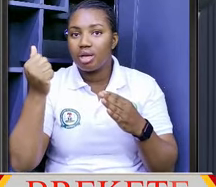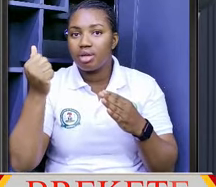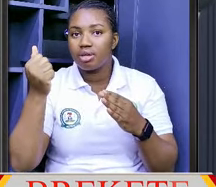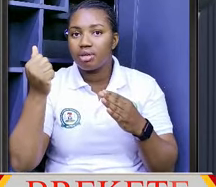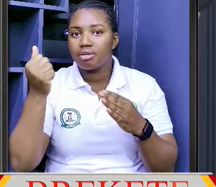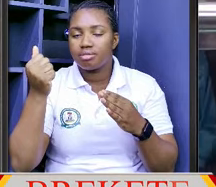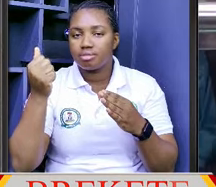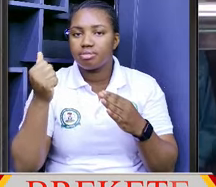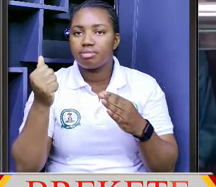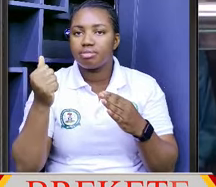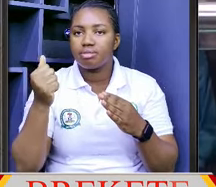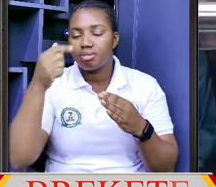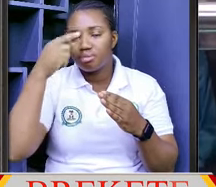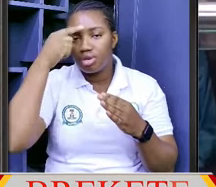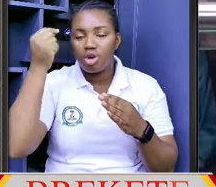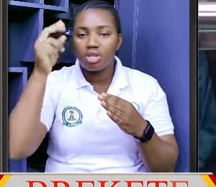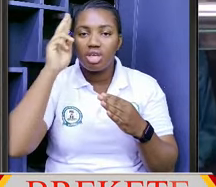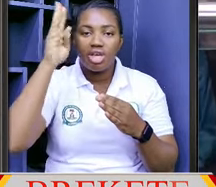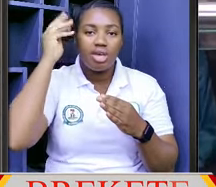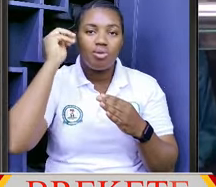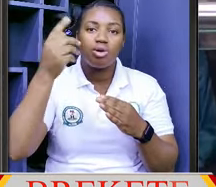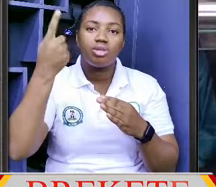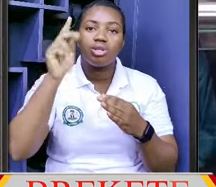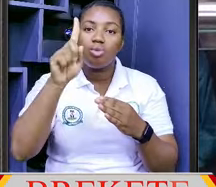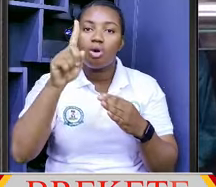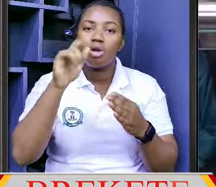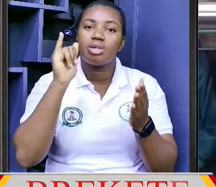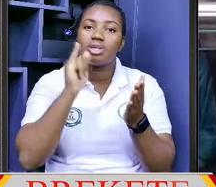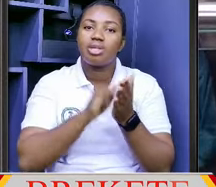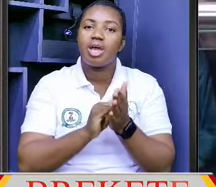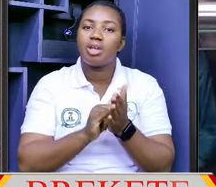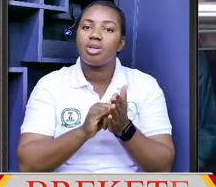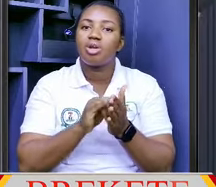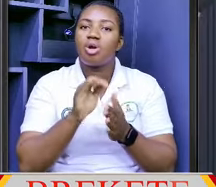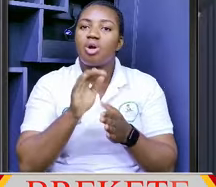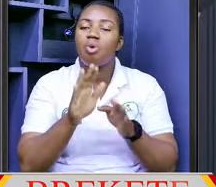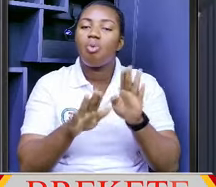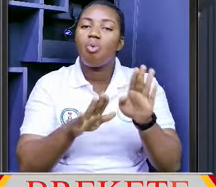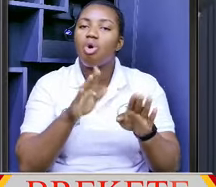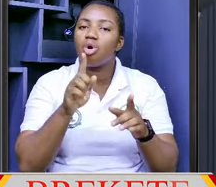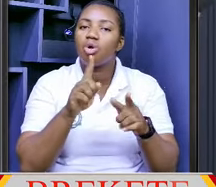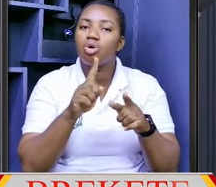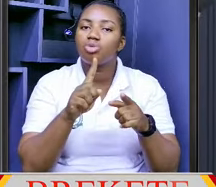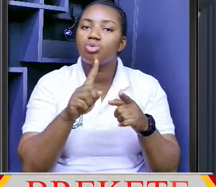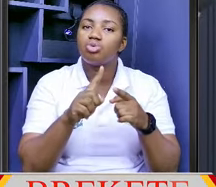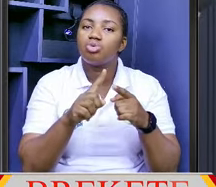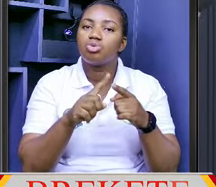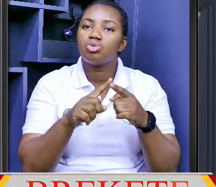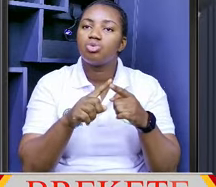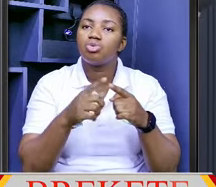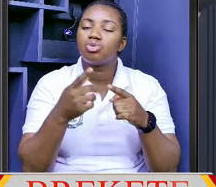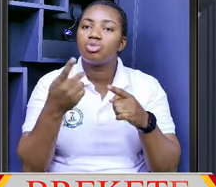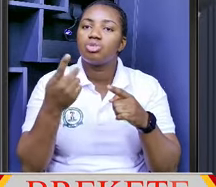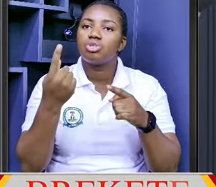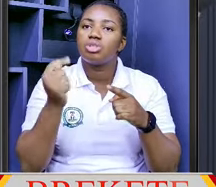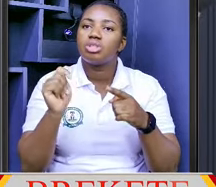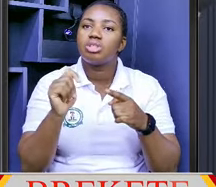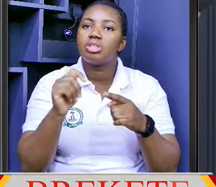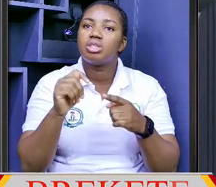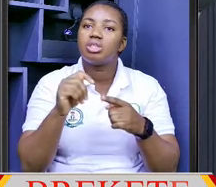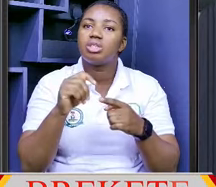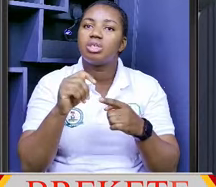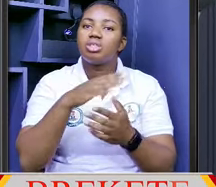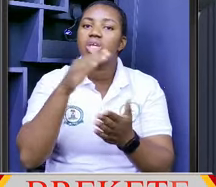spoke on phone. Mm. Because he was the one that even walked to the mosque, because it's quite some little distance from his house to the central mosque.